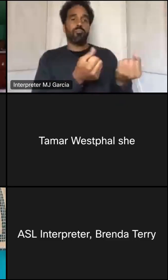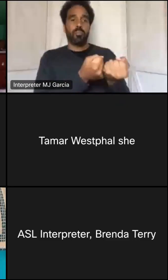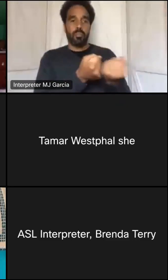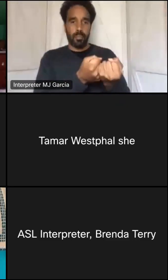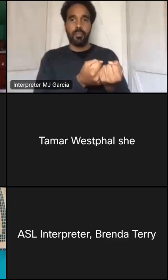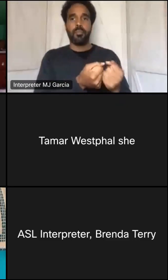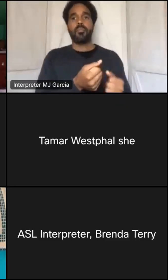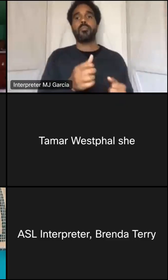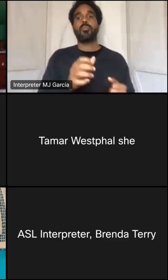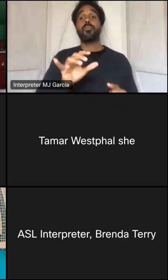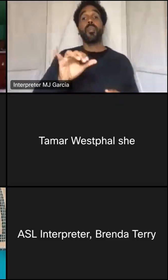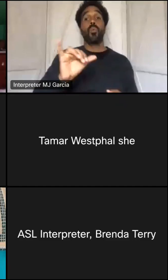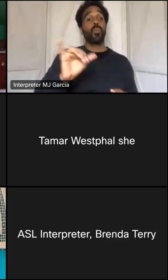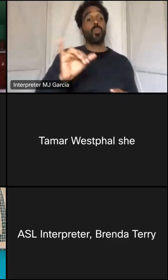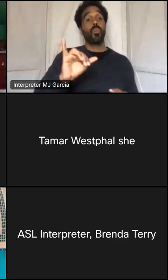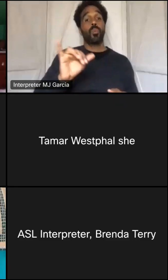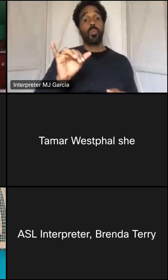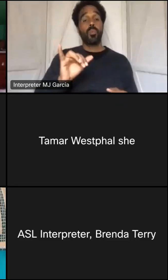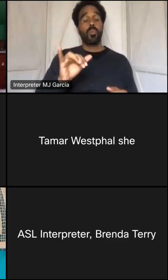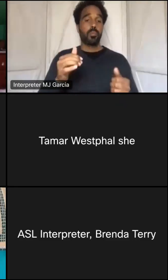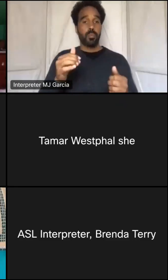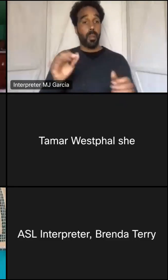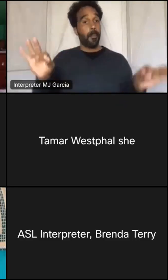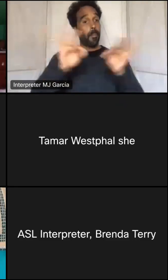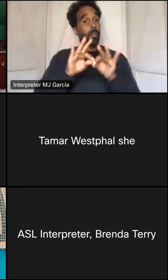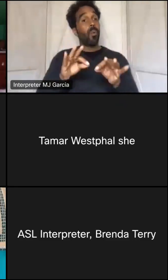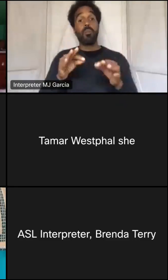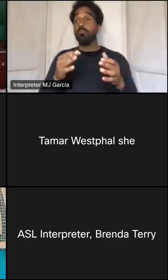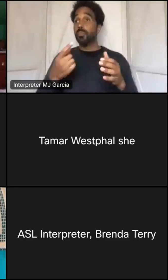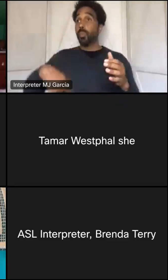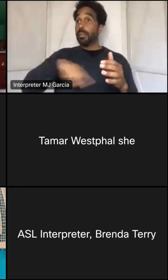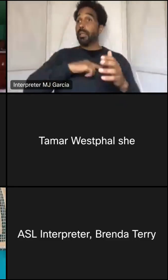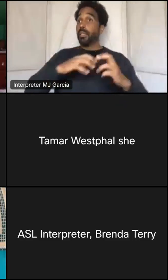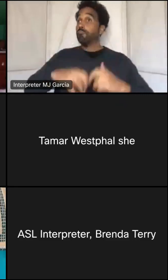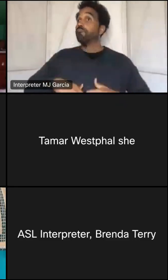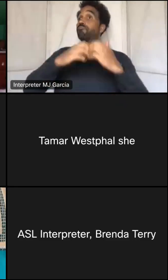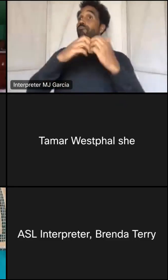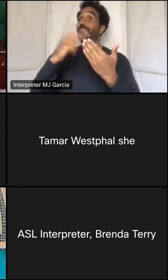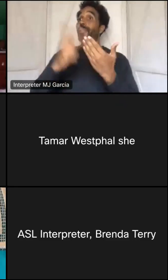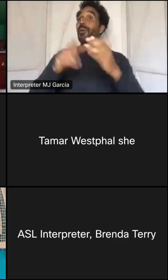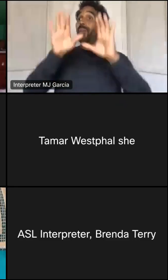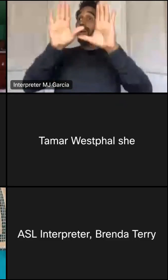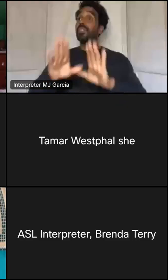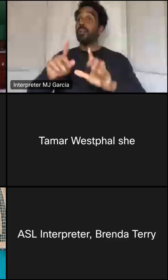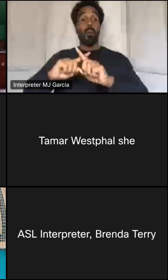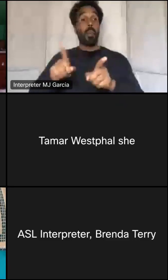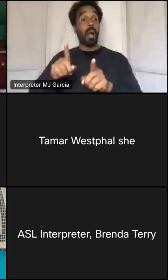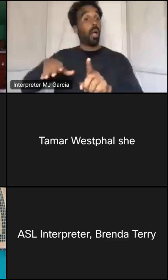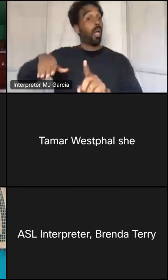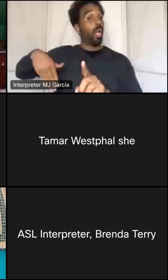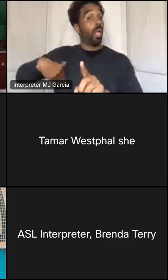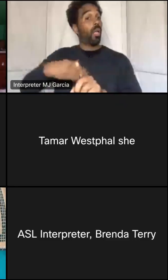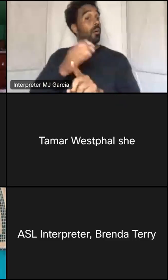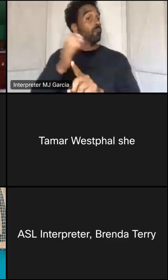We can always try to create these great programs, but if you don't listen, what are